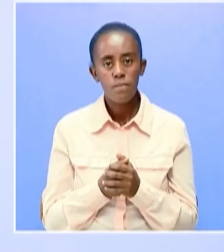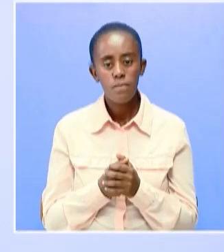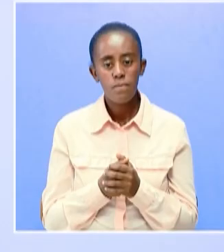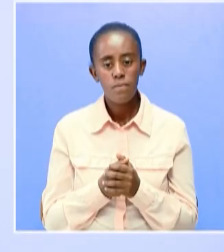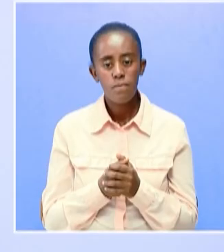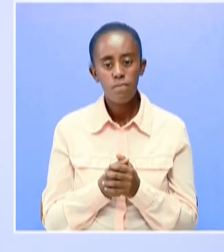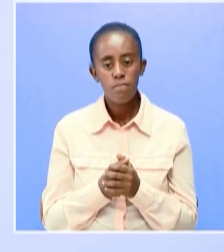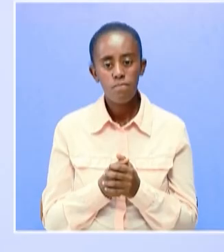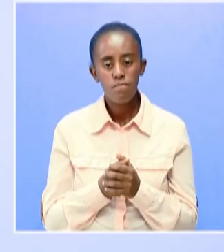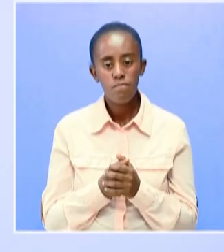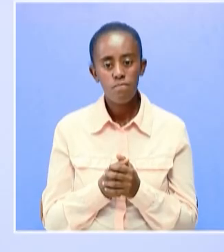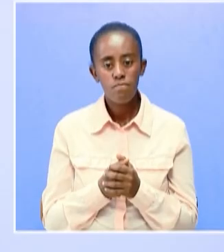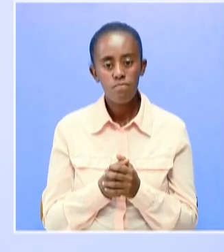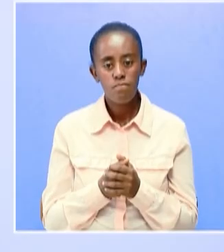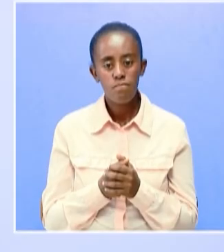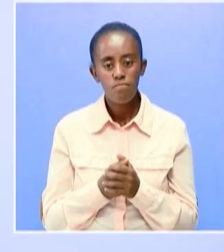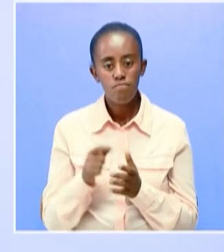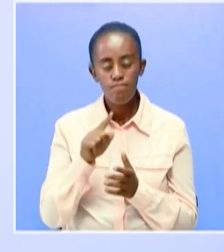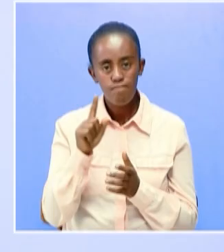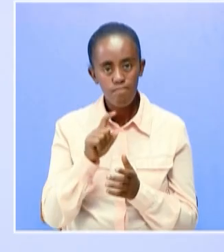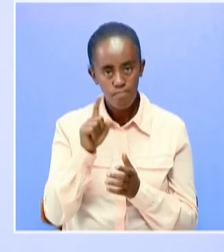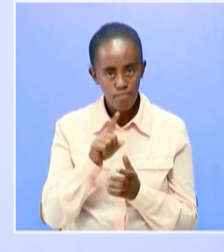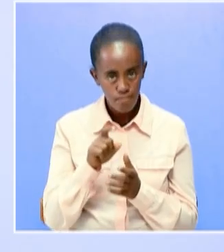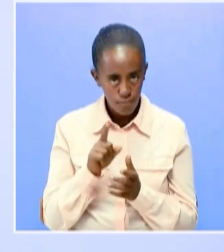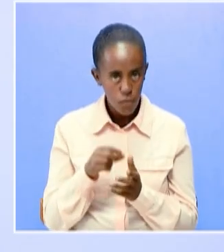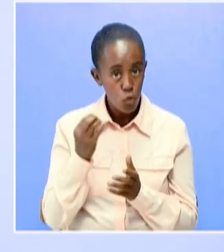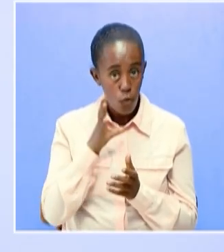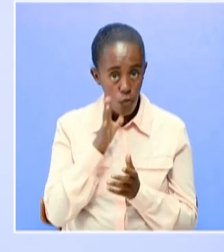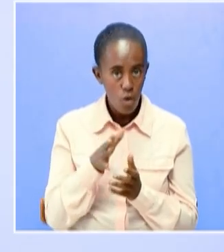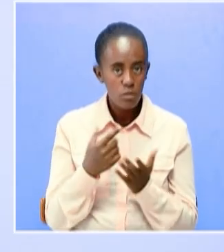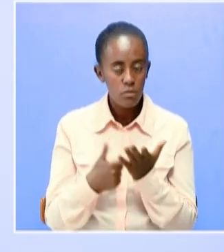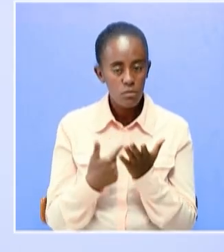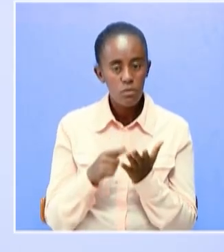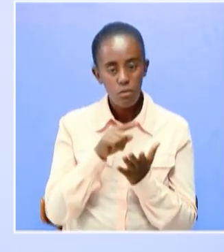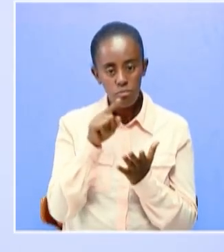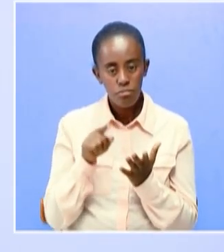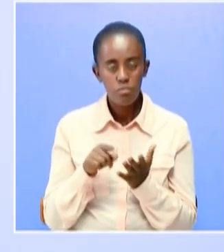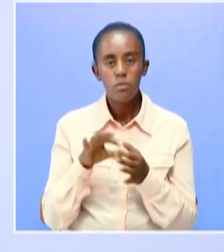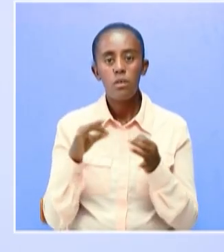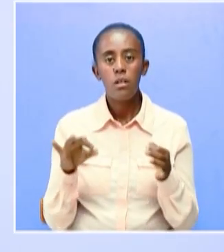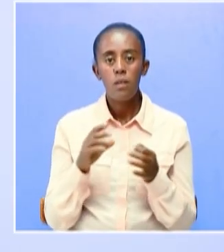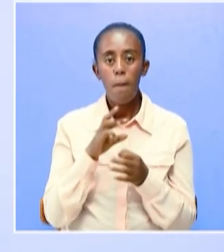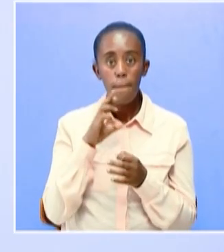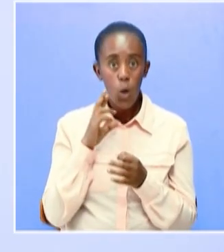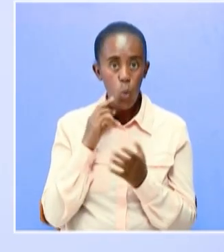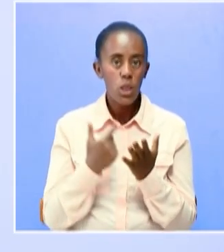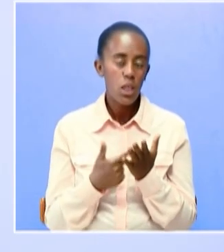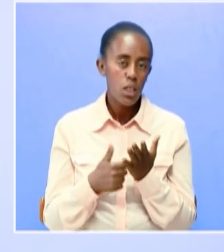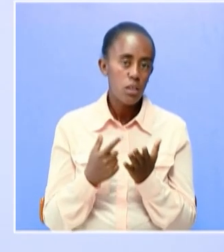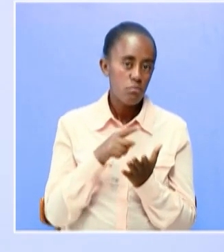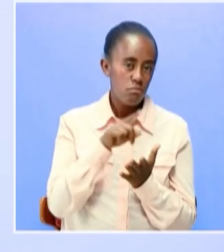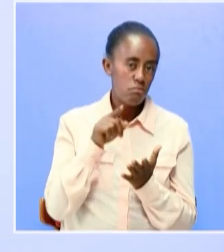Can be used. Don't forget to put here question mark at the end of this kinds of sentence, because this one is